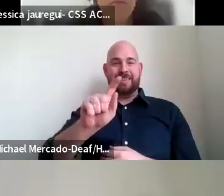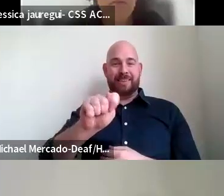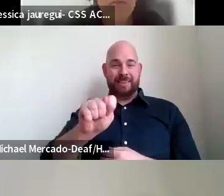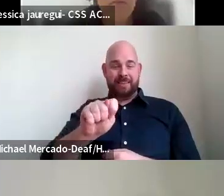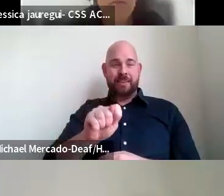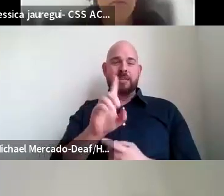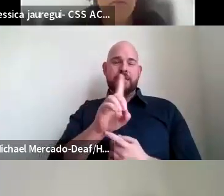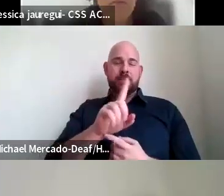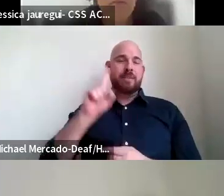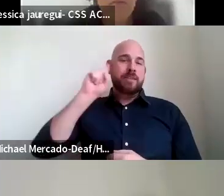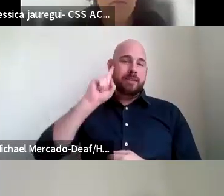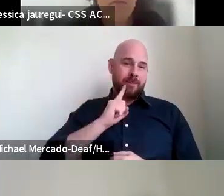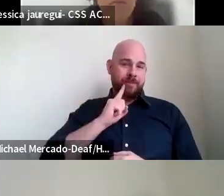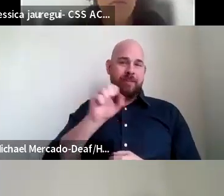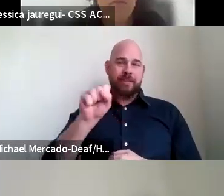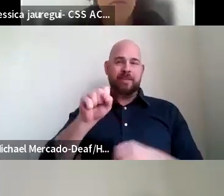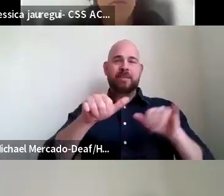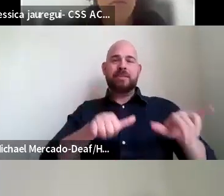time. So we have something that's called